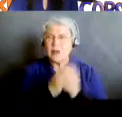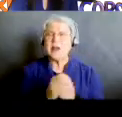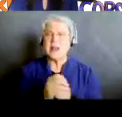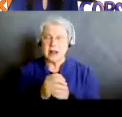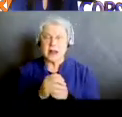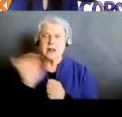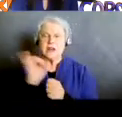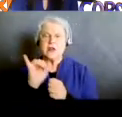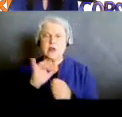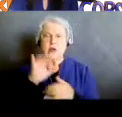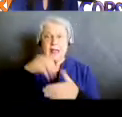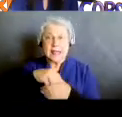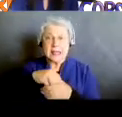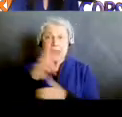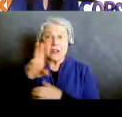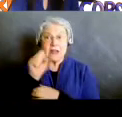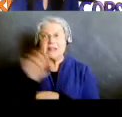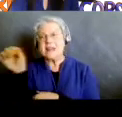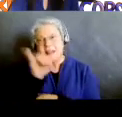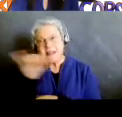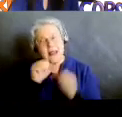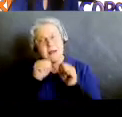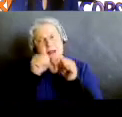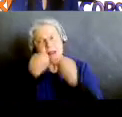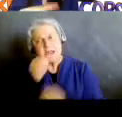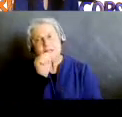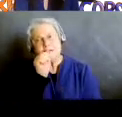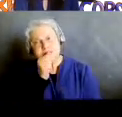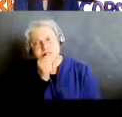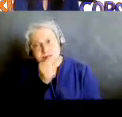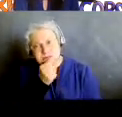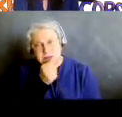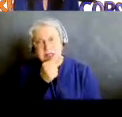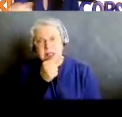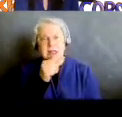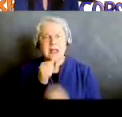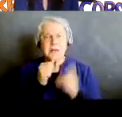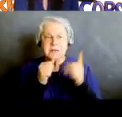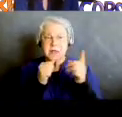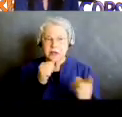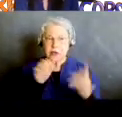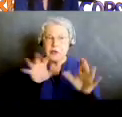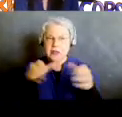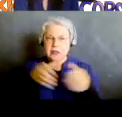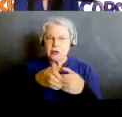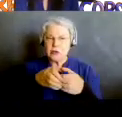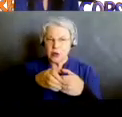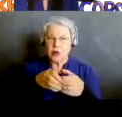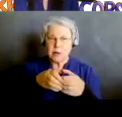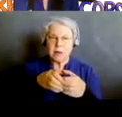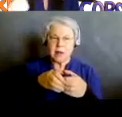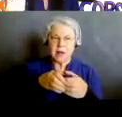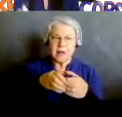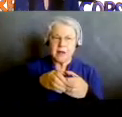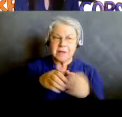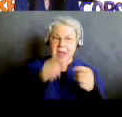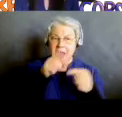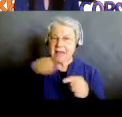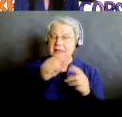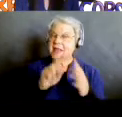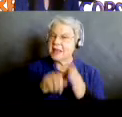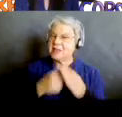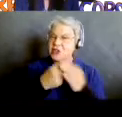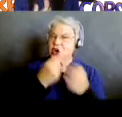removals once in the United States. So this is from a group there on Instagram called Thoughty Organizer, and they started